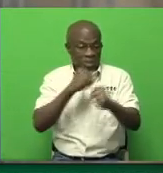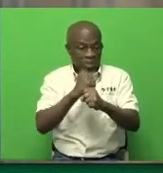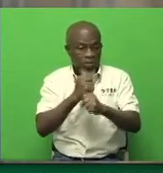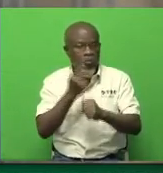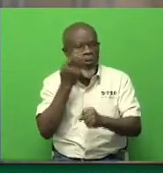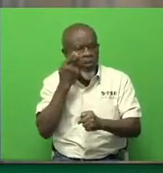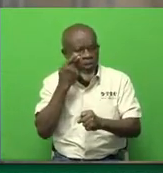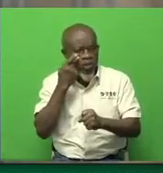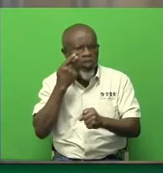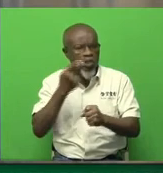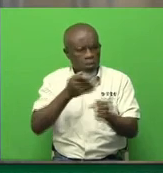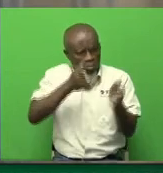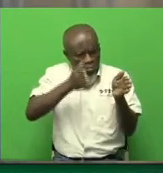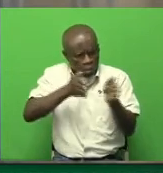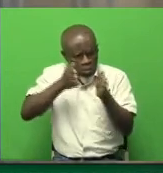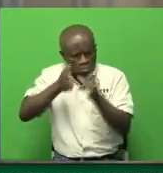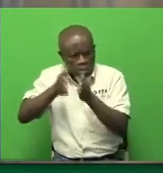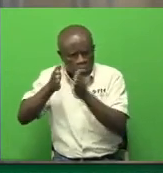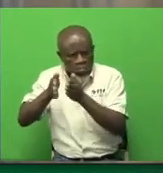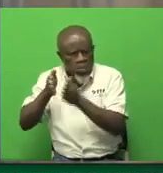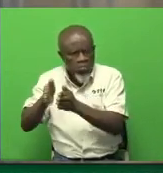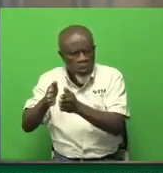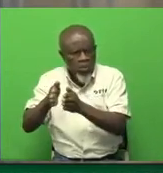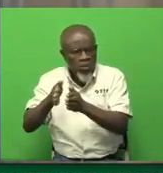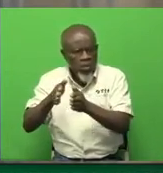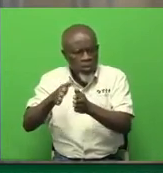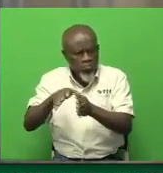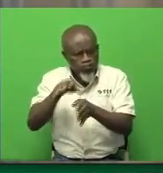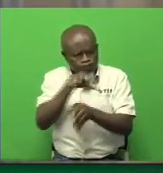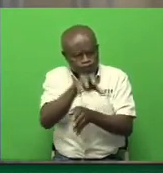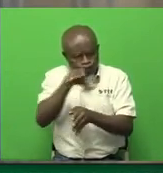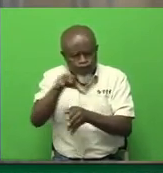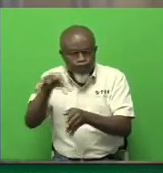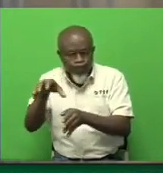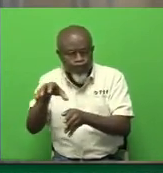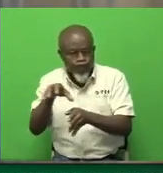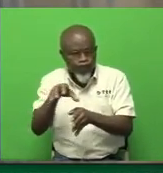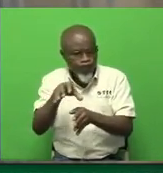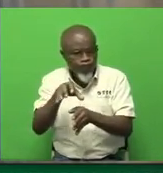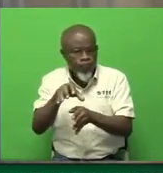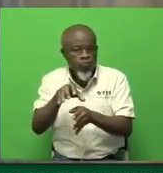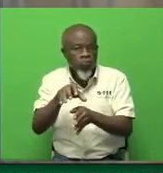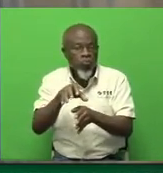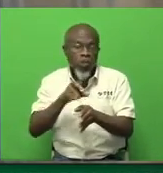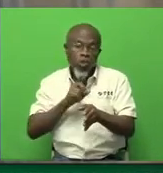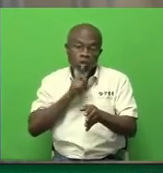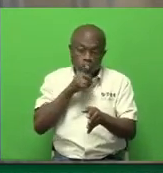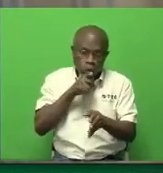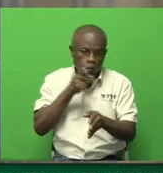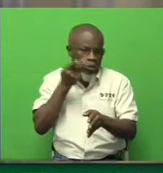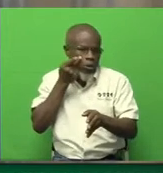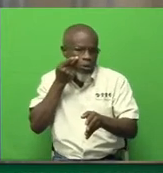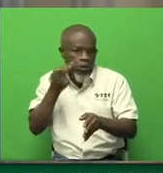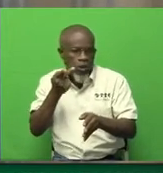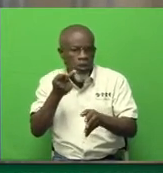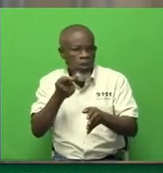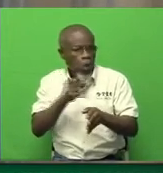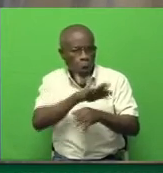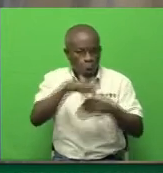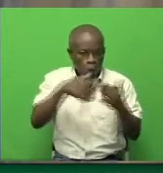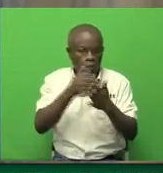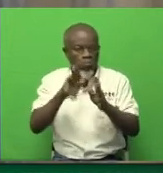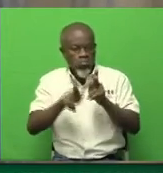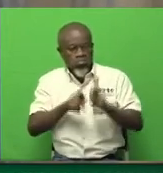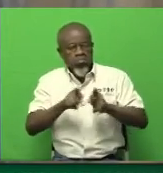policies sectoral and geographic distribution ensure the broadest possible participation in the National